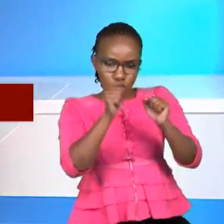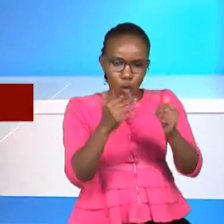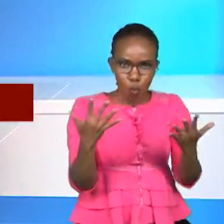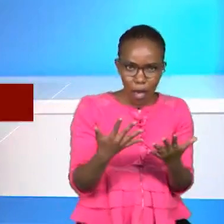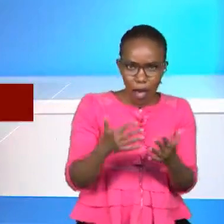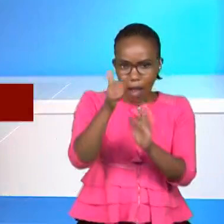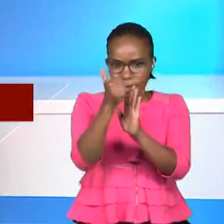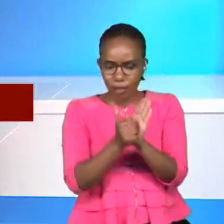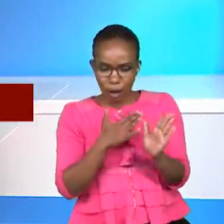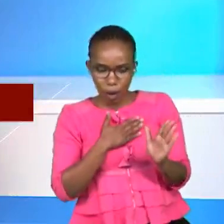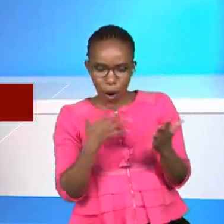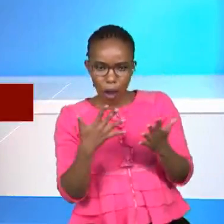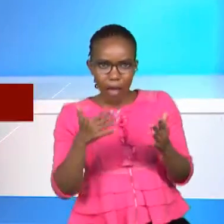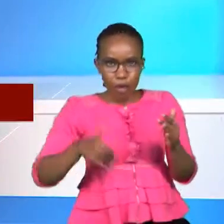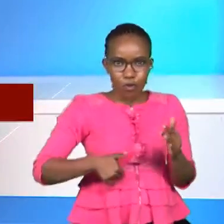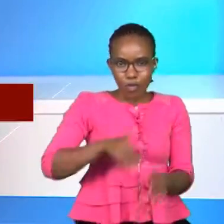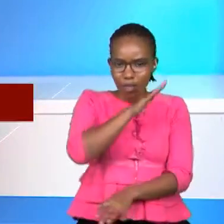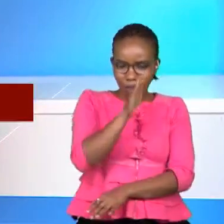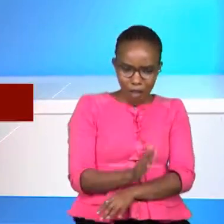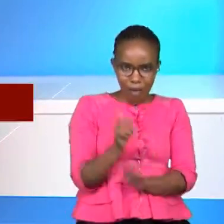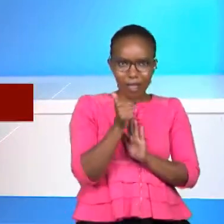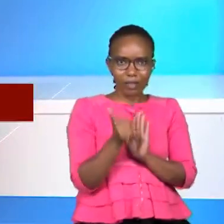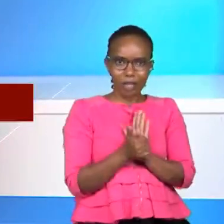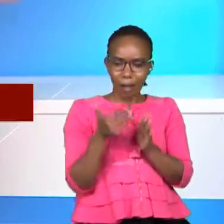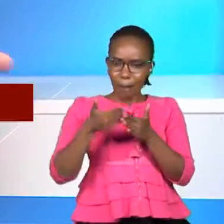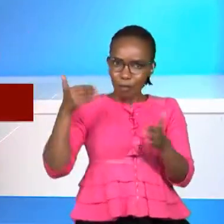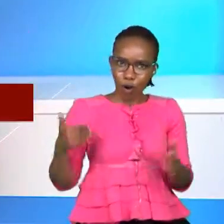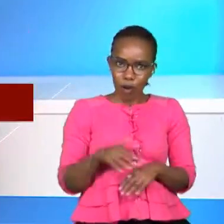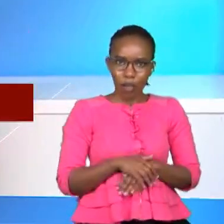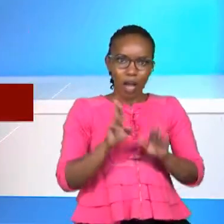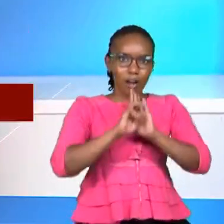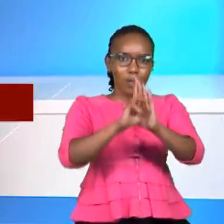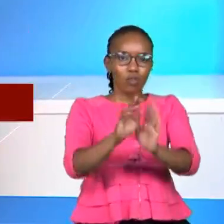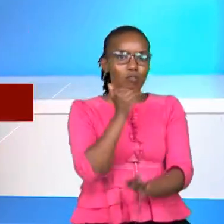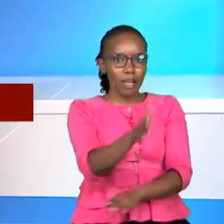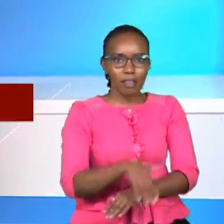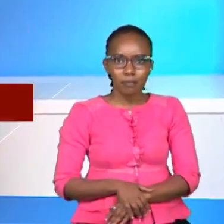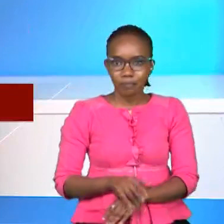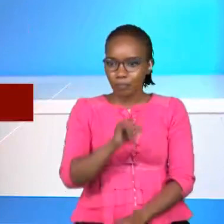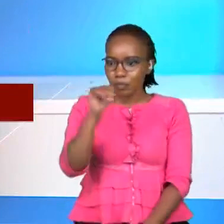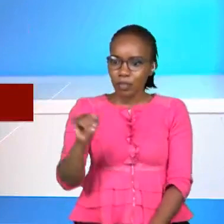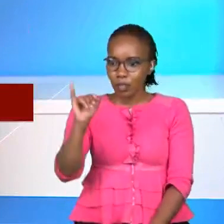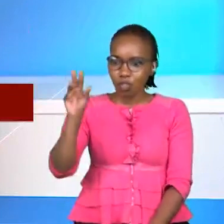our agenda. Yes. And youth have never been in the agenda, and we have no representation. Jim,